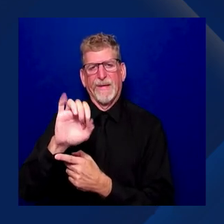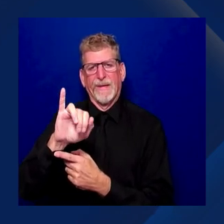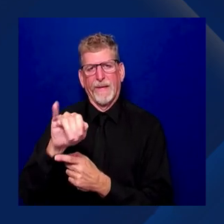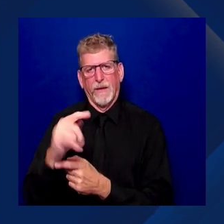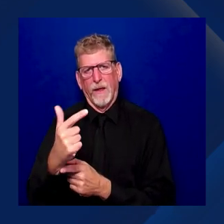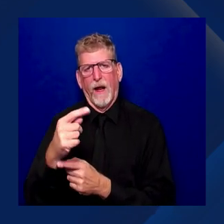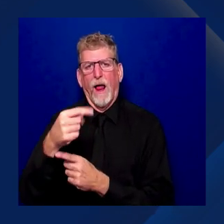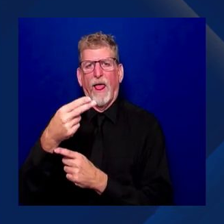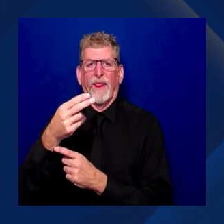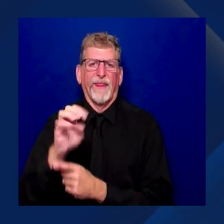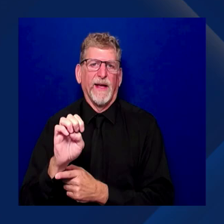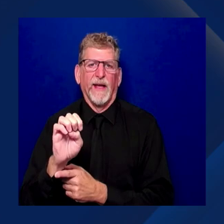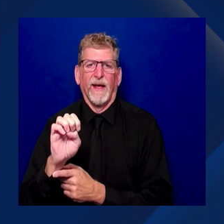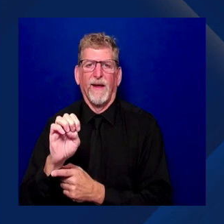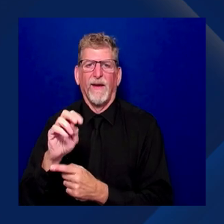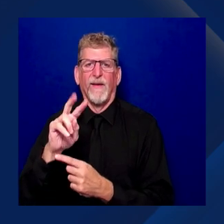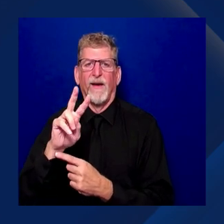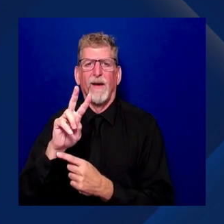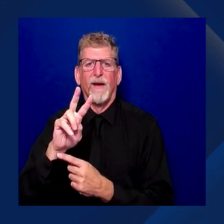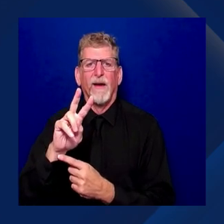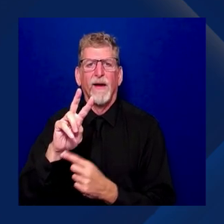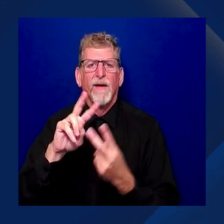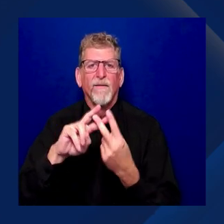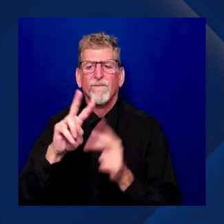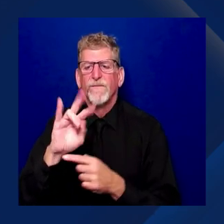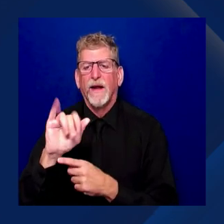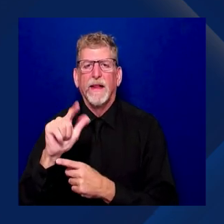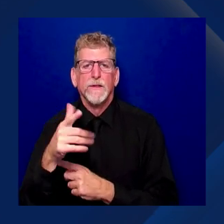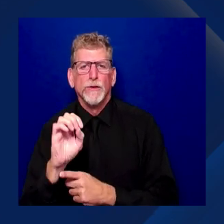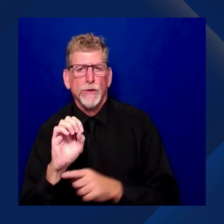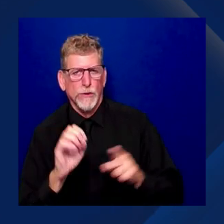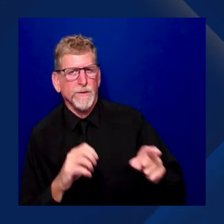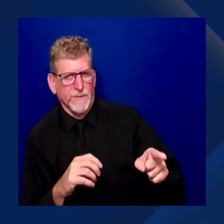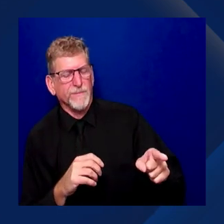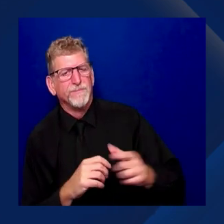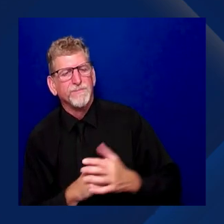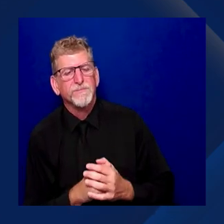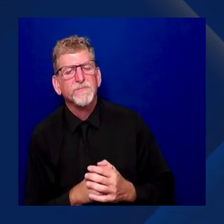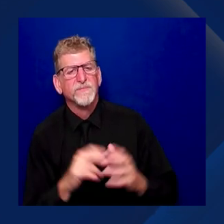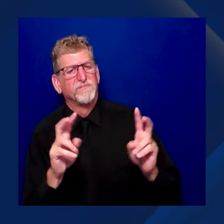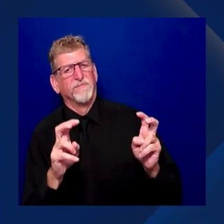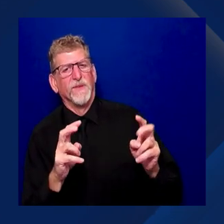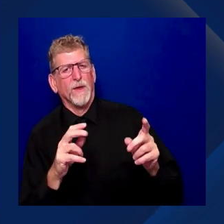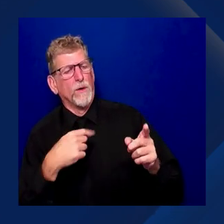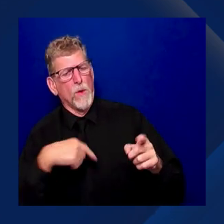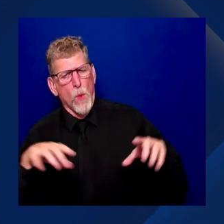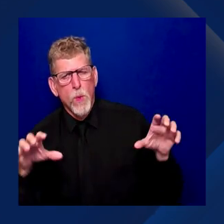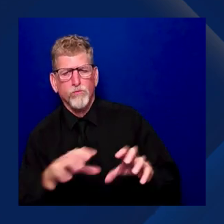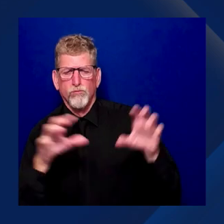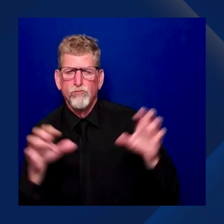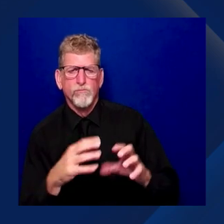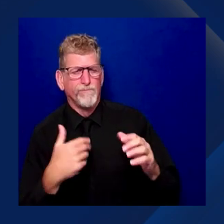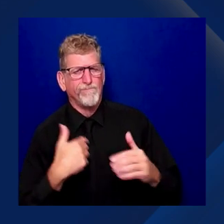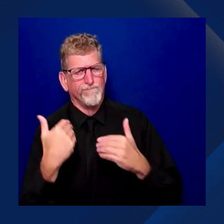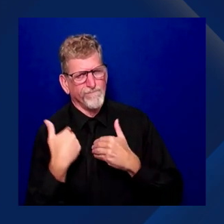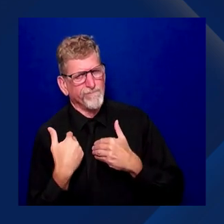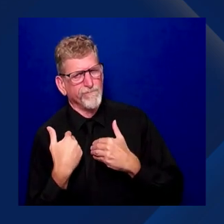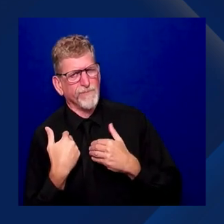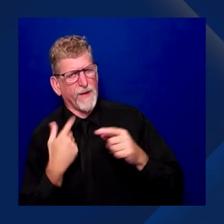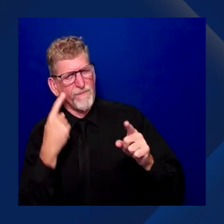to ensure that we are doing our part at Tacoma Urban League to highlight this issue, to make sure that we